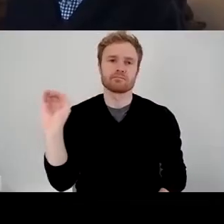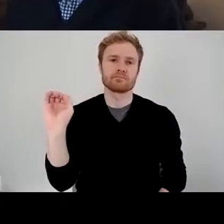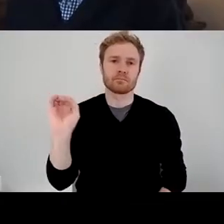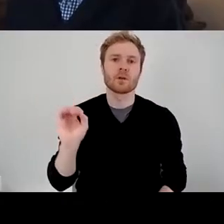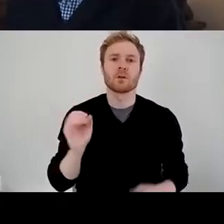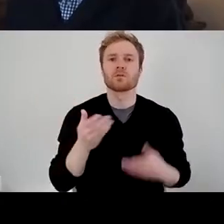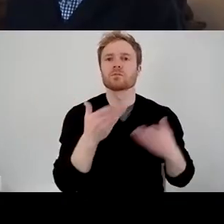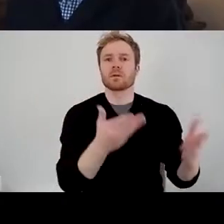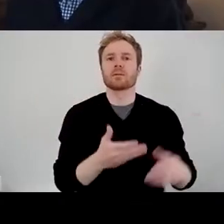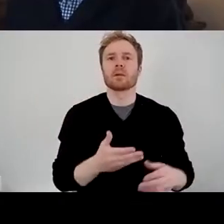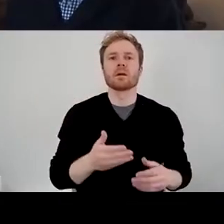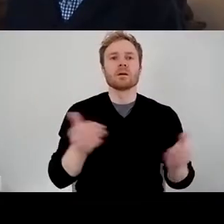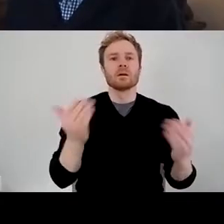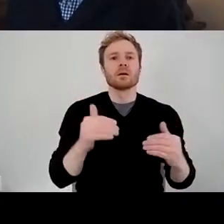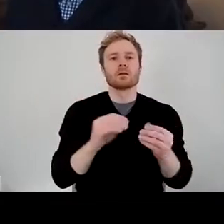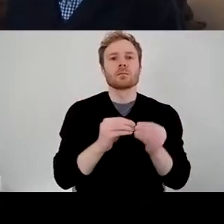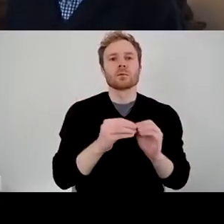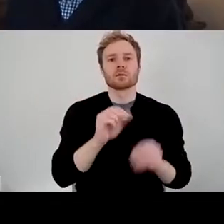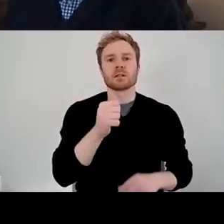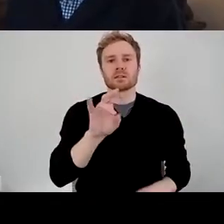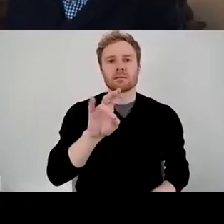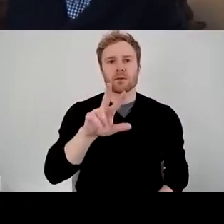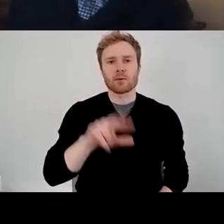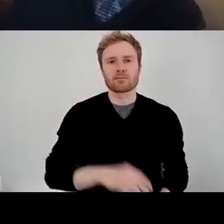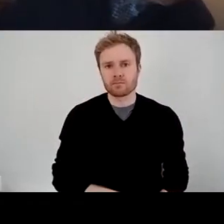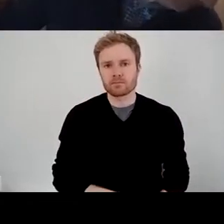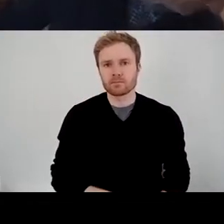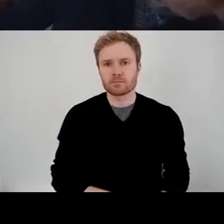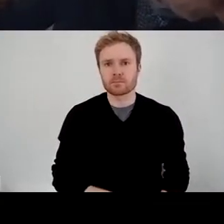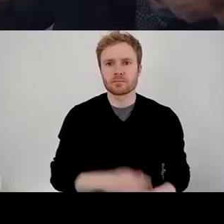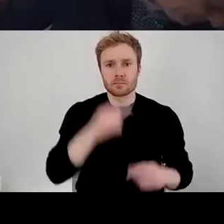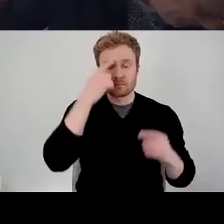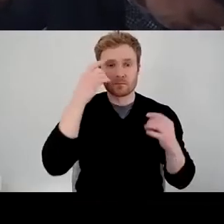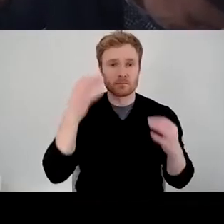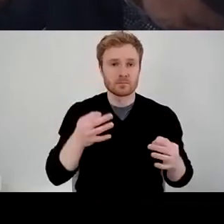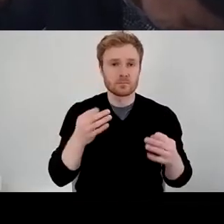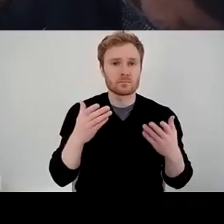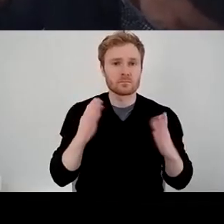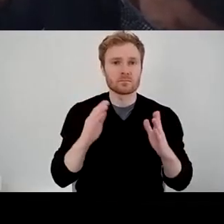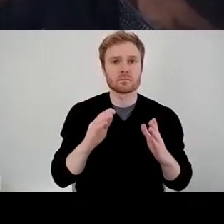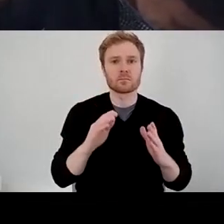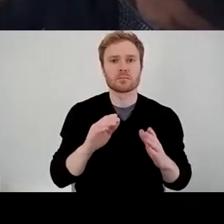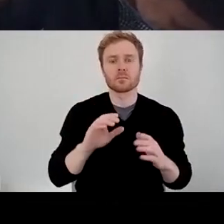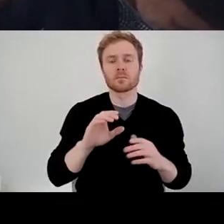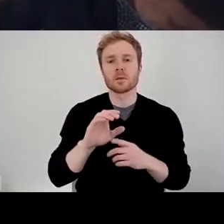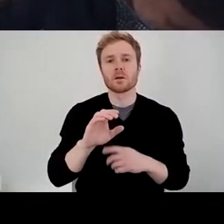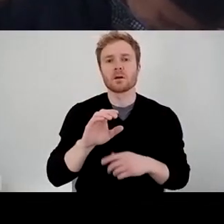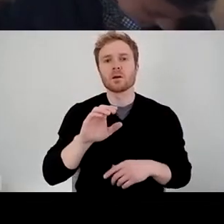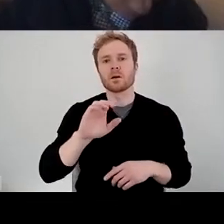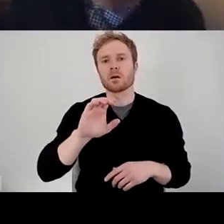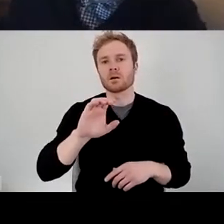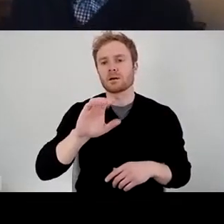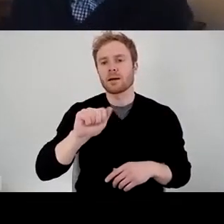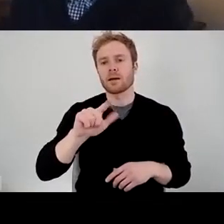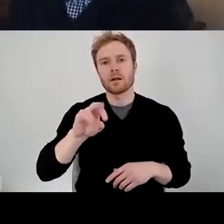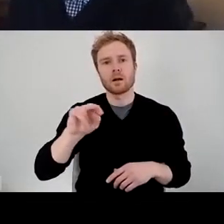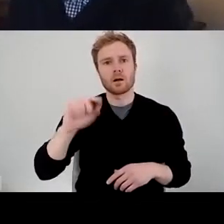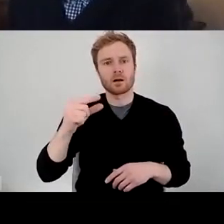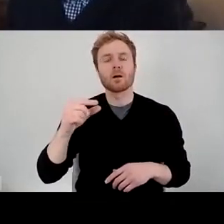public encroachment. I'm gonna look into it on my own, but I just thought I'd put it out there. Thank you. Thank you. Any